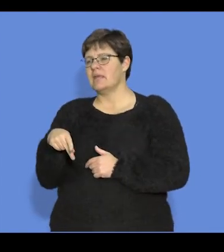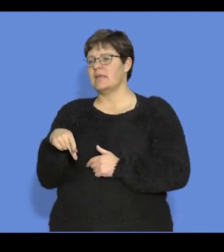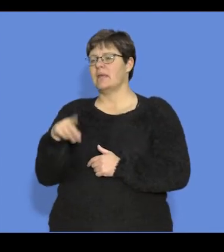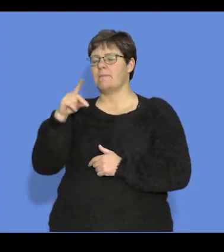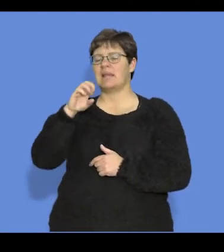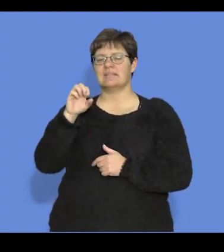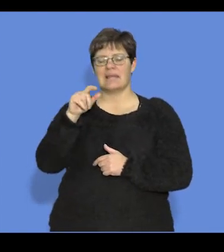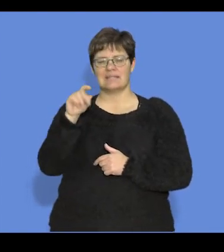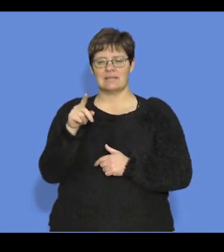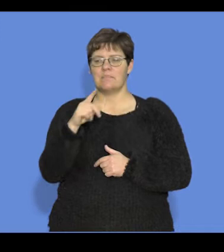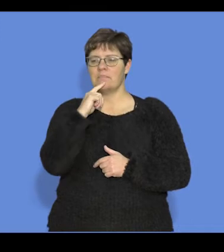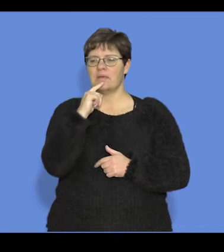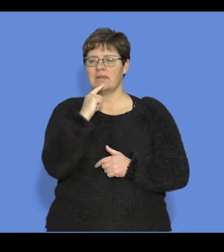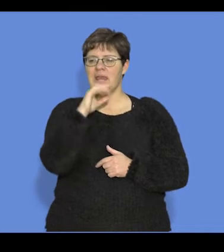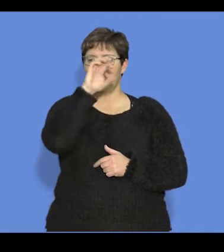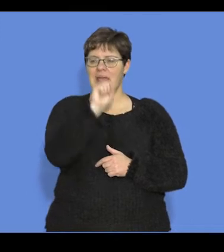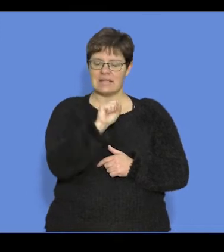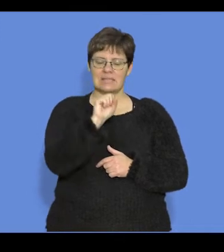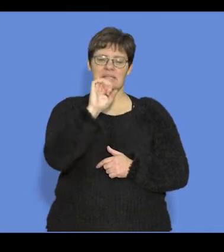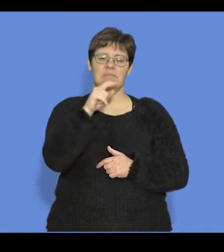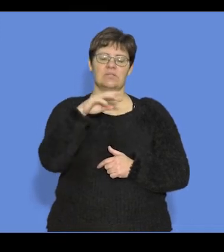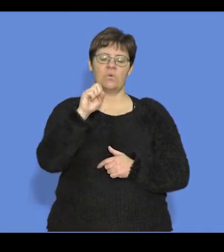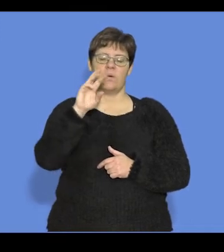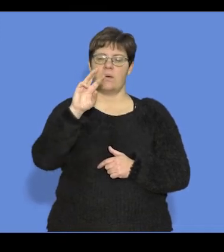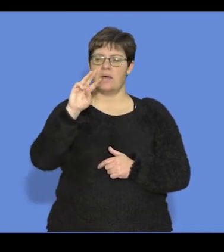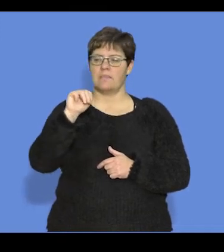yes it is, and S is the spongy mesophyll,